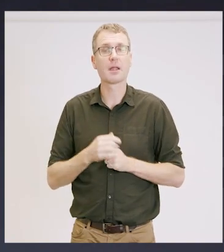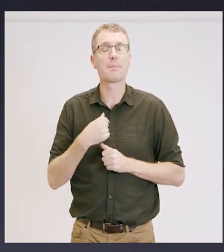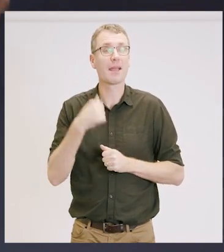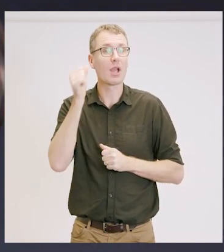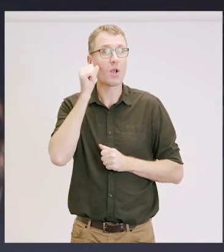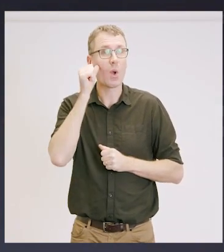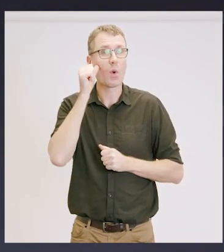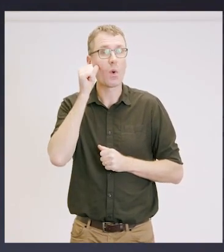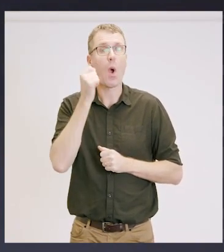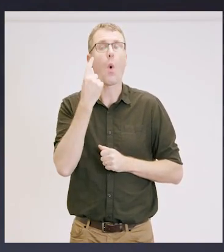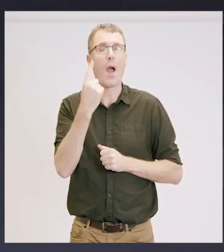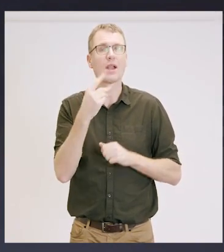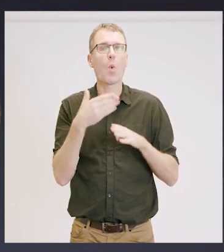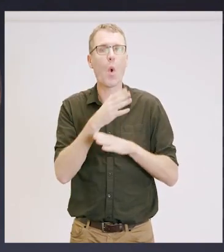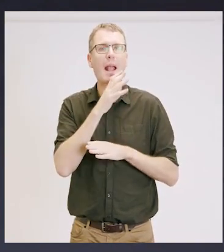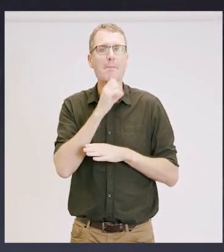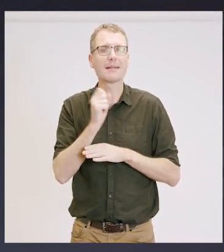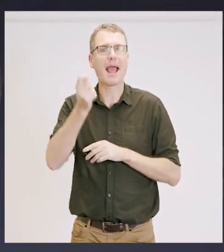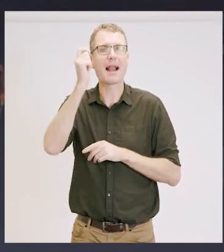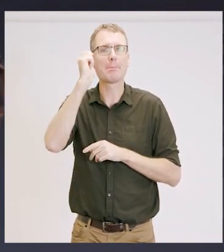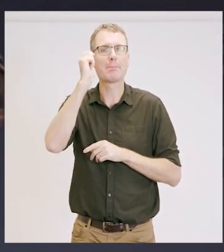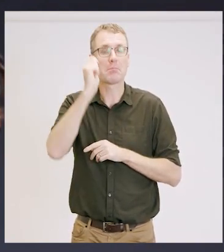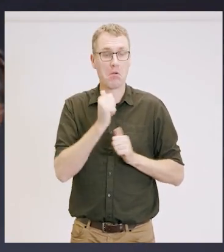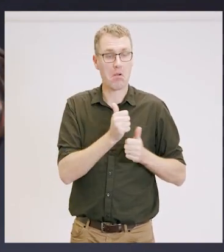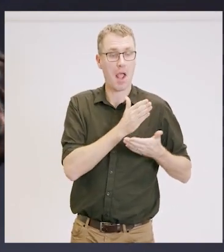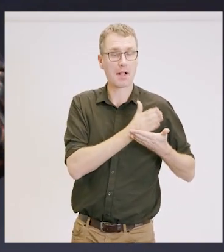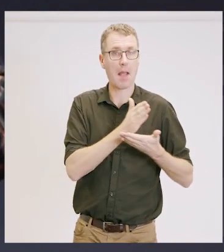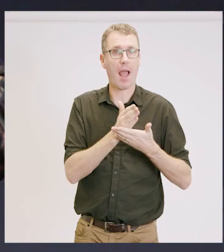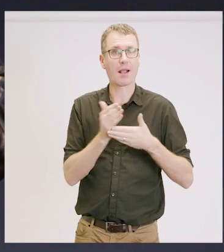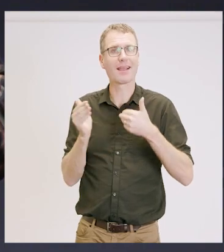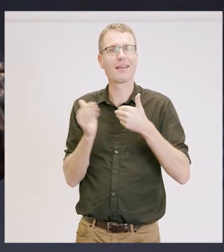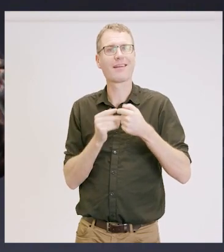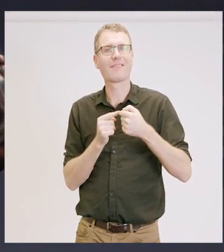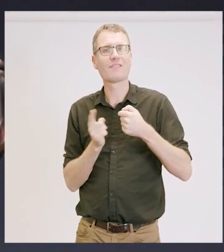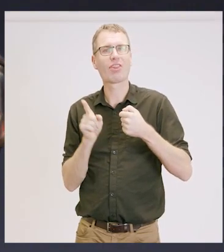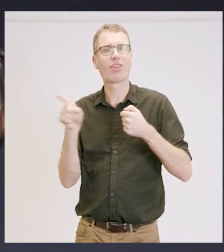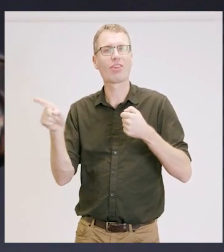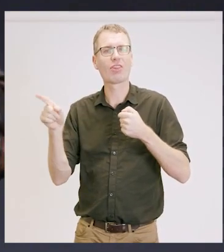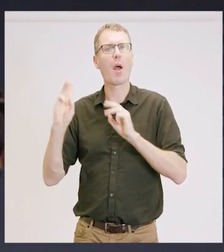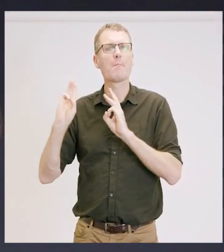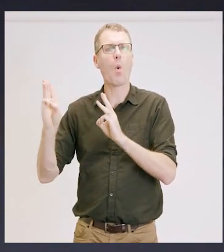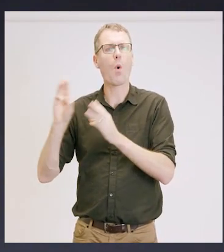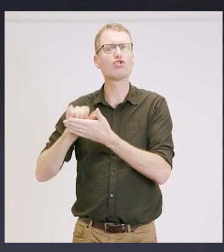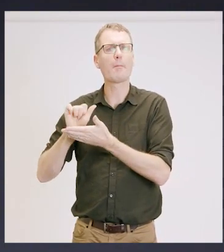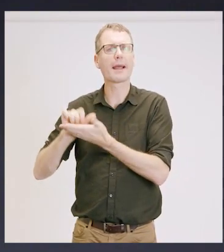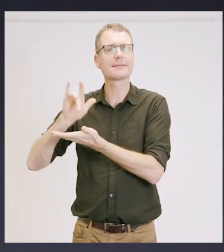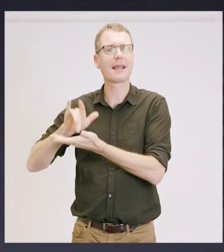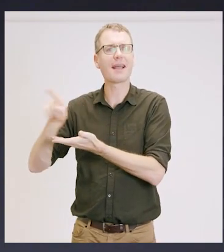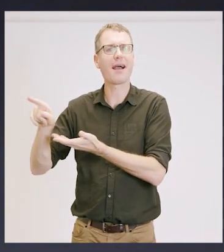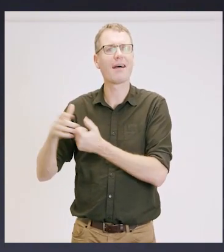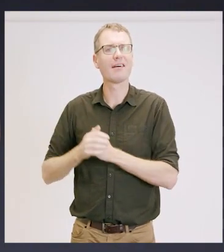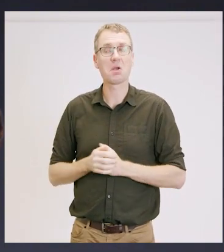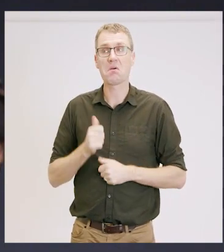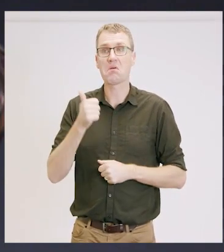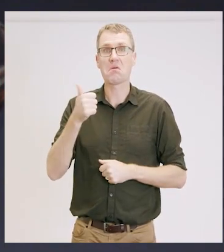just have a roast meal there. And I actually know of a workingman's club that's got a great car park right next to a mall. And I've